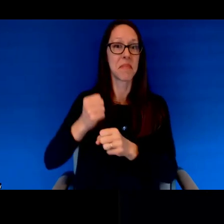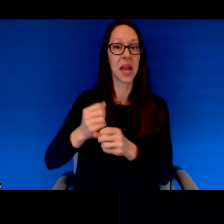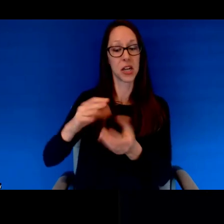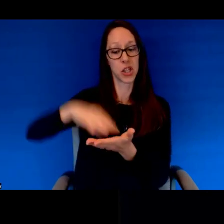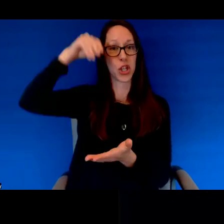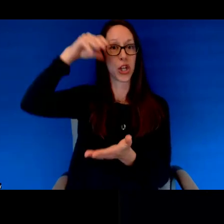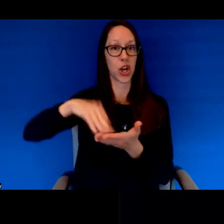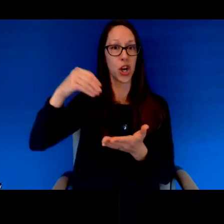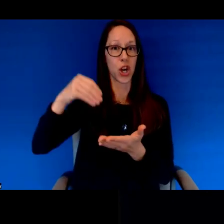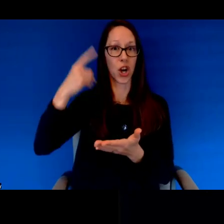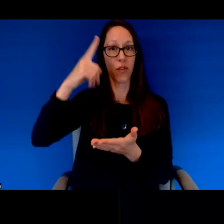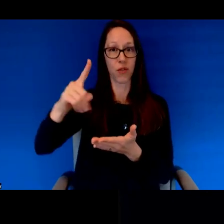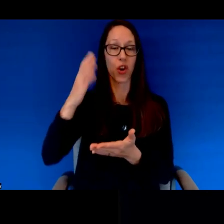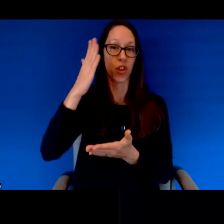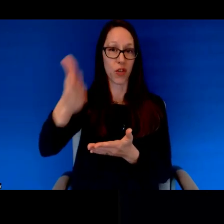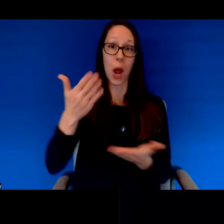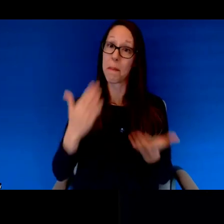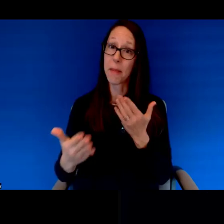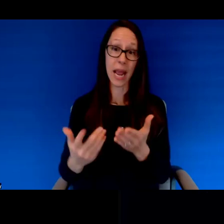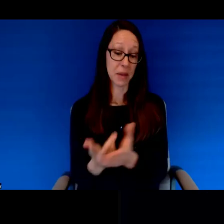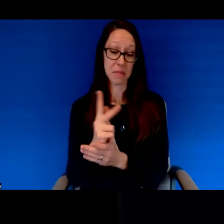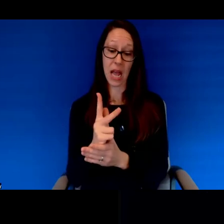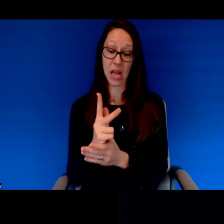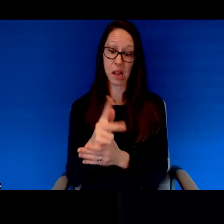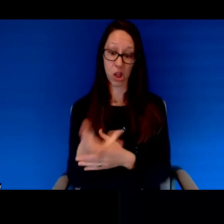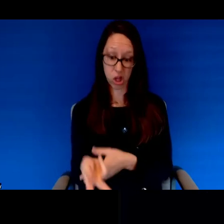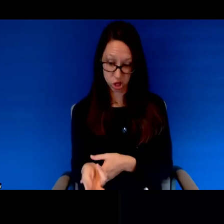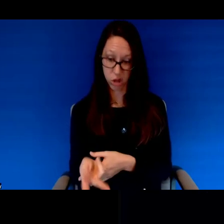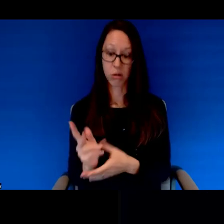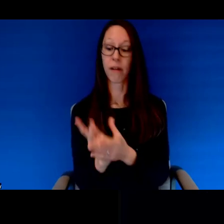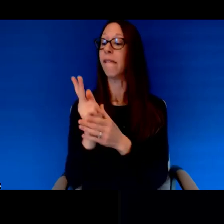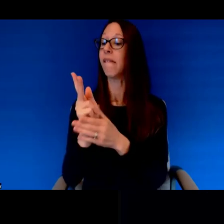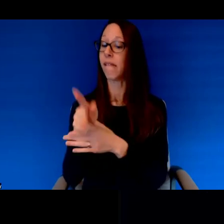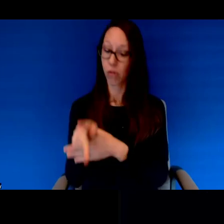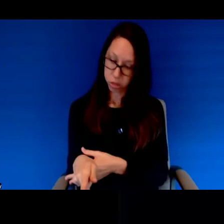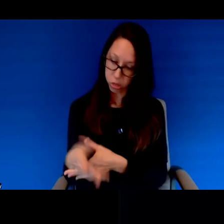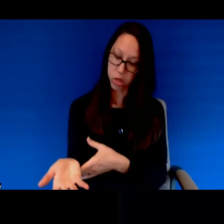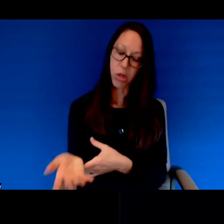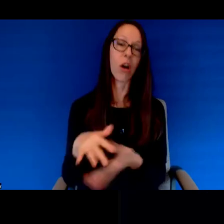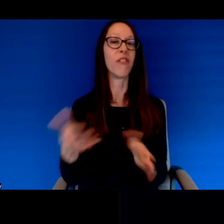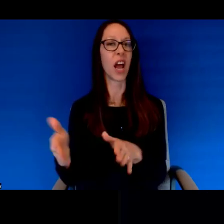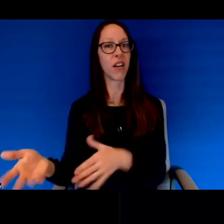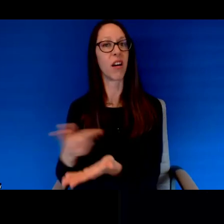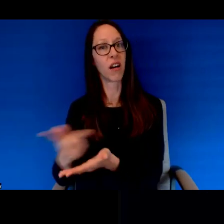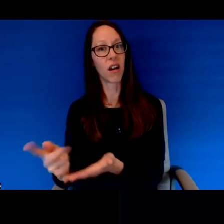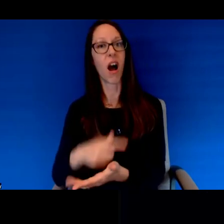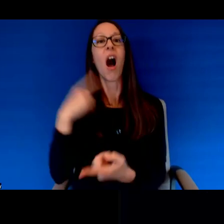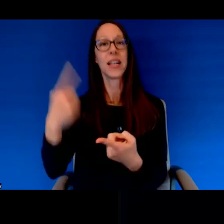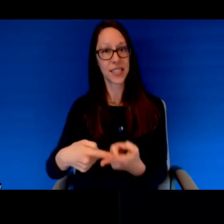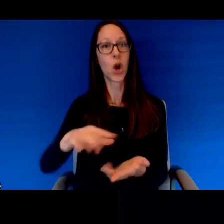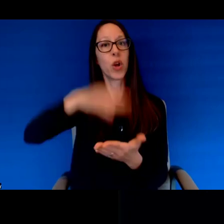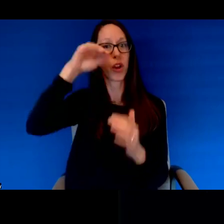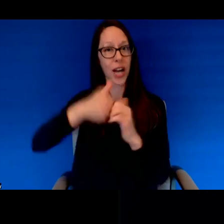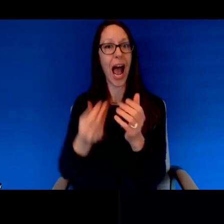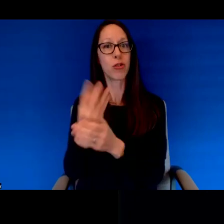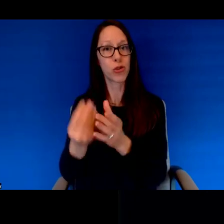may have to kill quite a few plants to get them to evolve and to the point where they can grow crops. Yes. I think